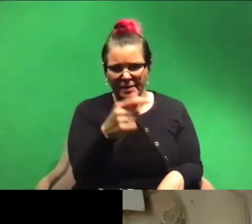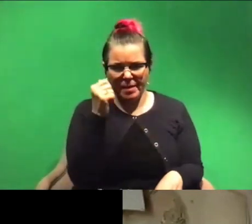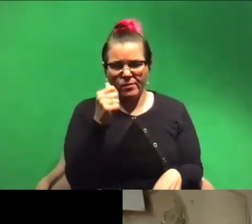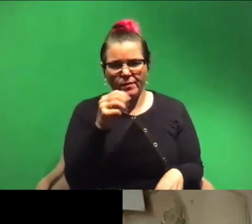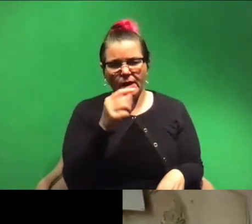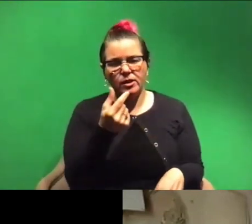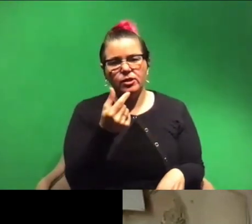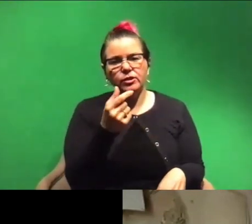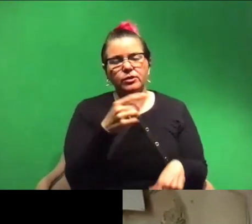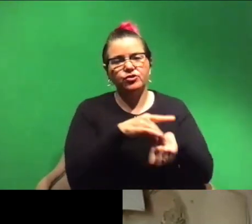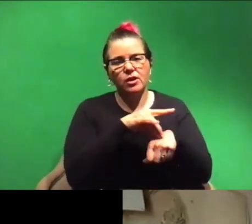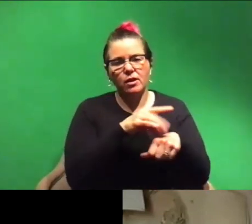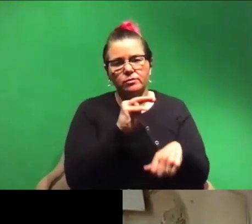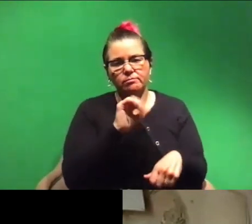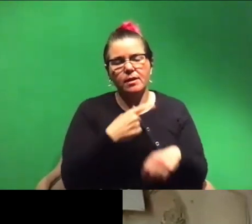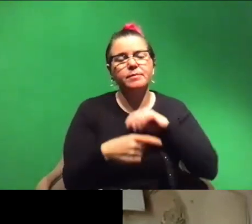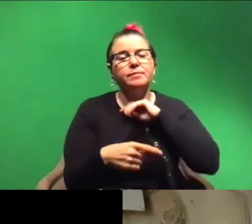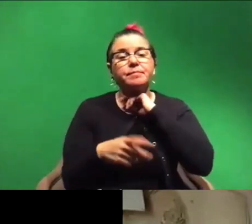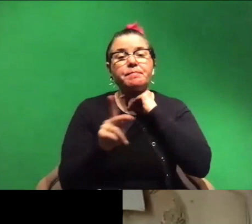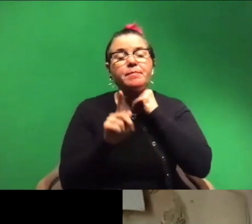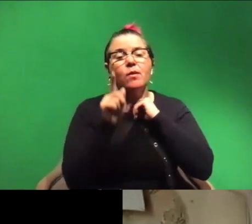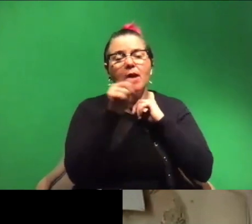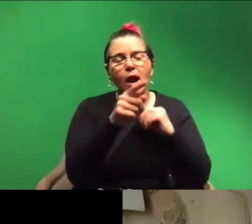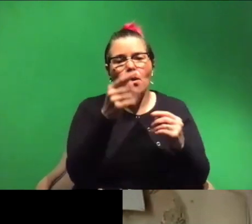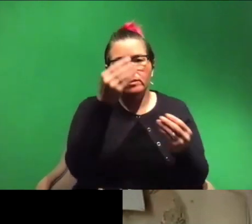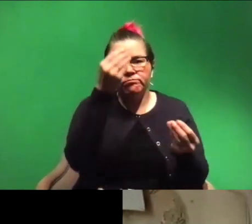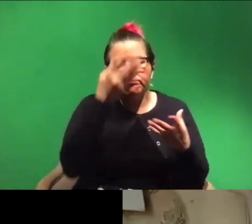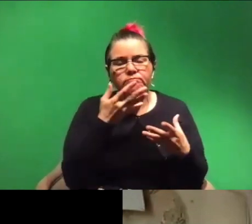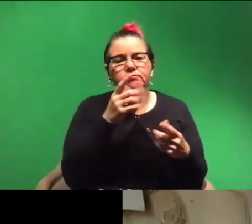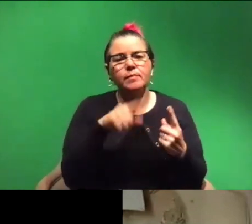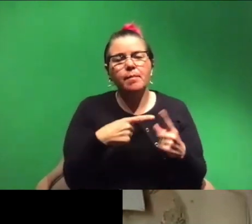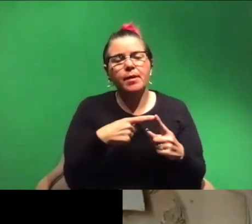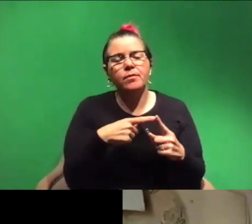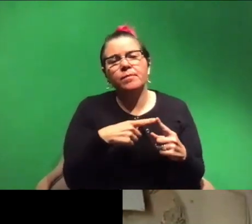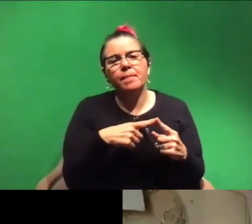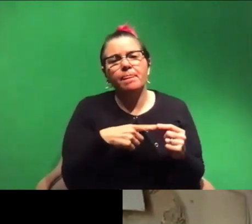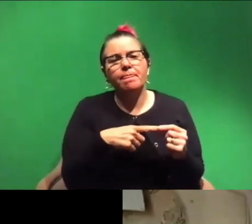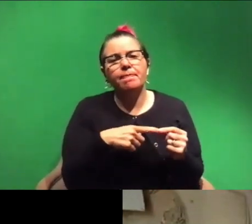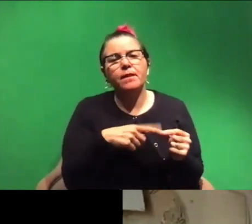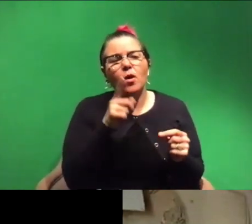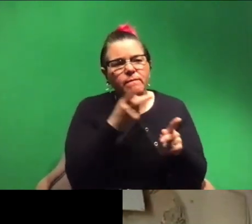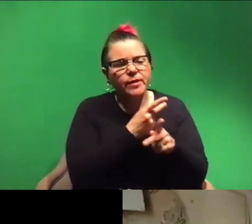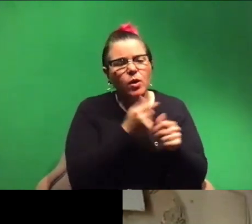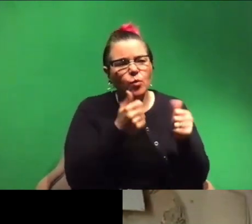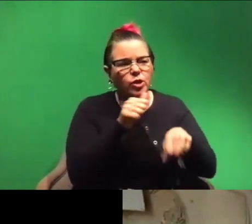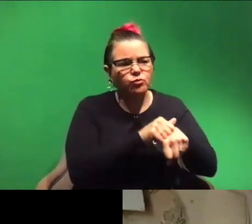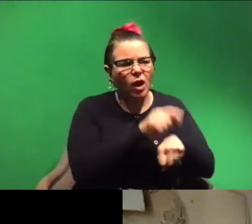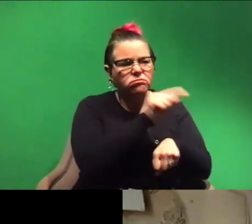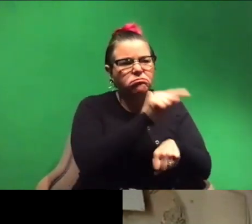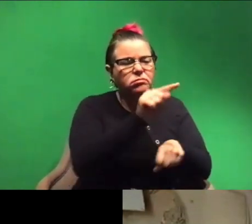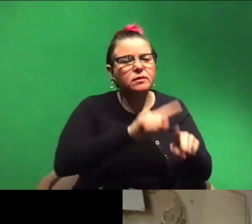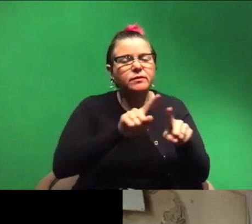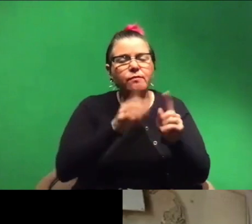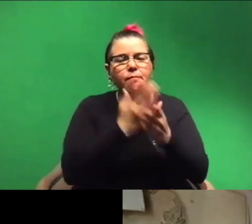background, handily, where people go out and tell you about, they go out and figure out what the rocks are in different parts of the world, and